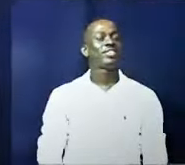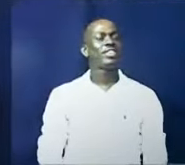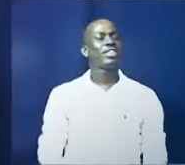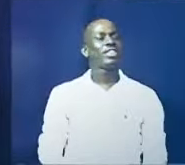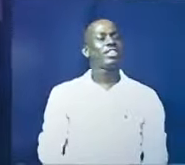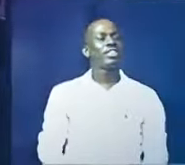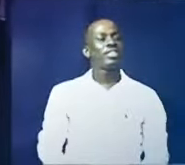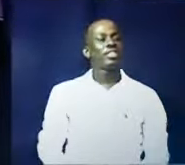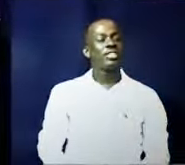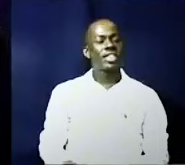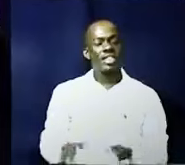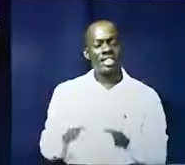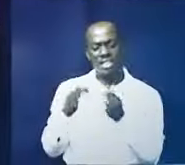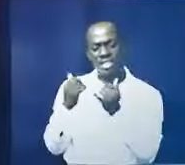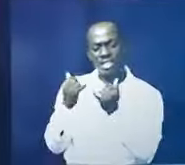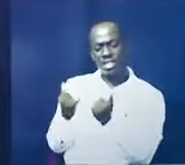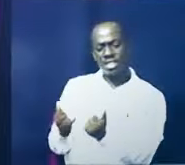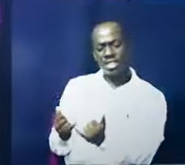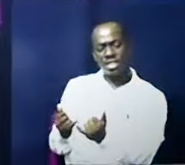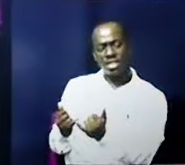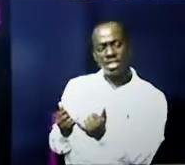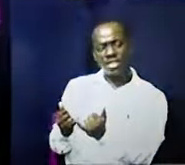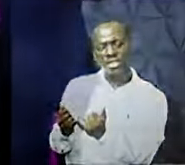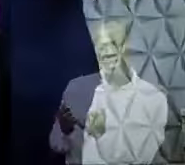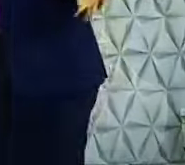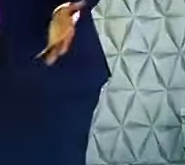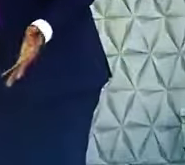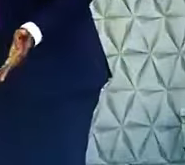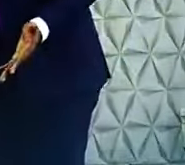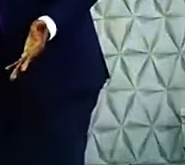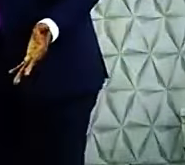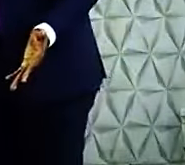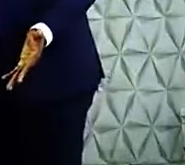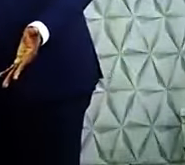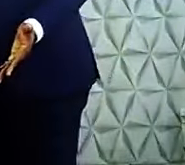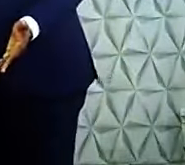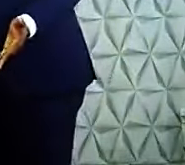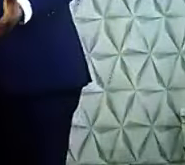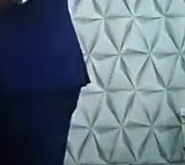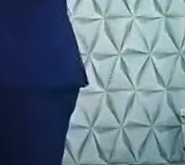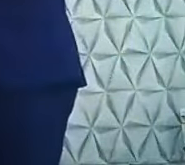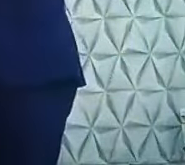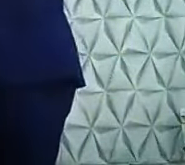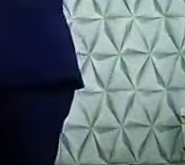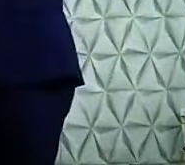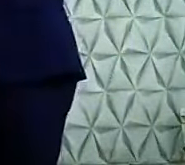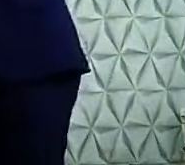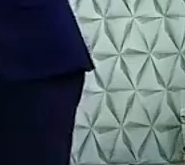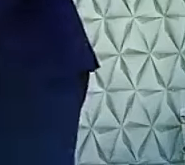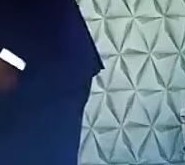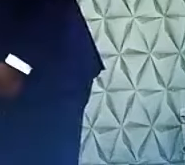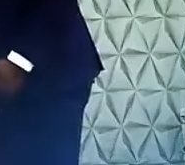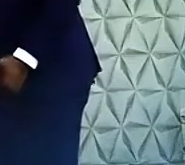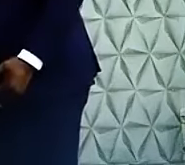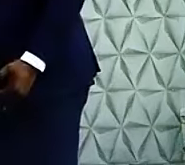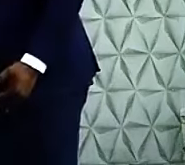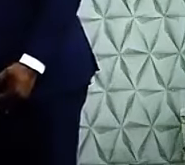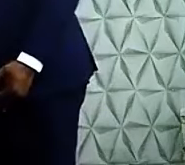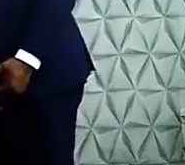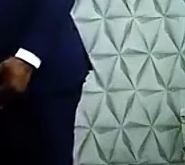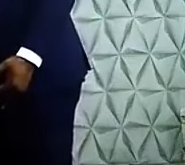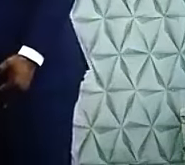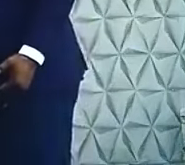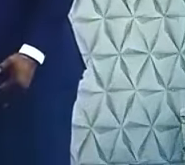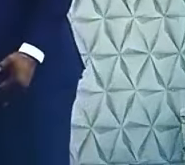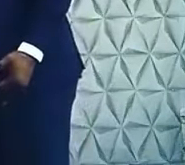facade? Say ye ka enhwehwe ni mu a ana nya atwom ya ana obi de ade be kata na ni ma any side